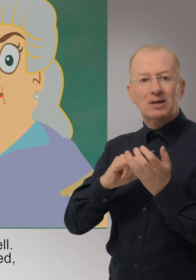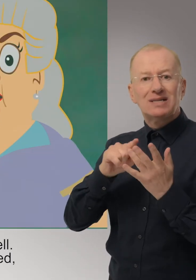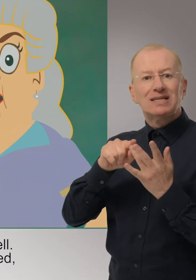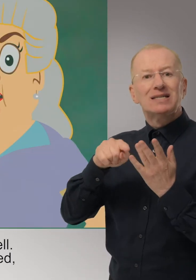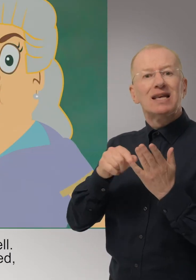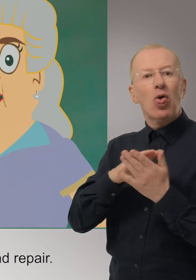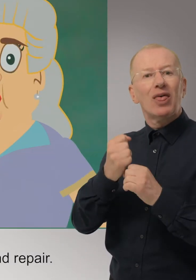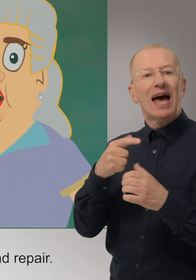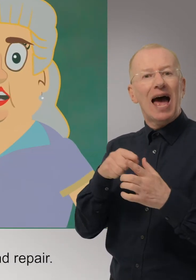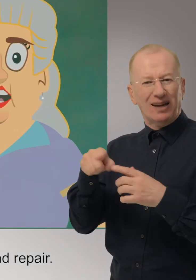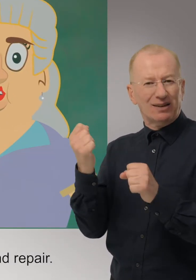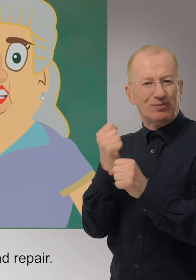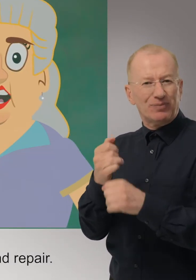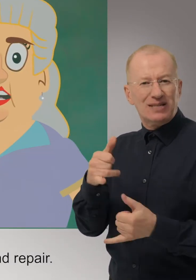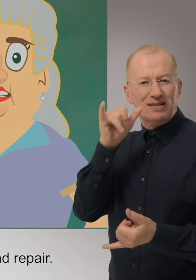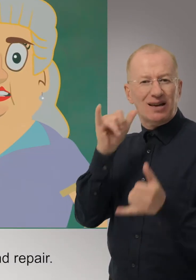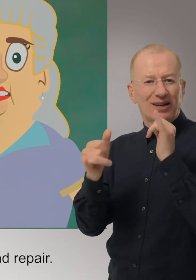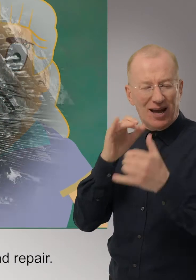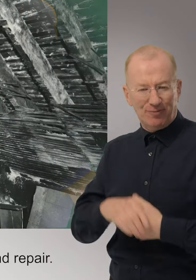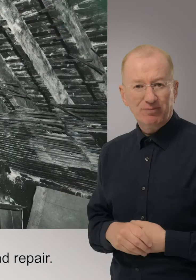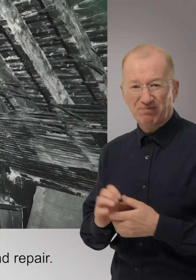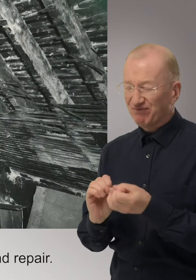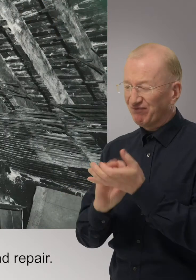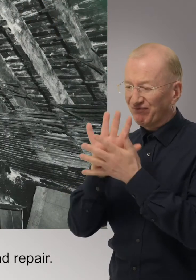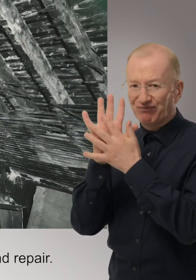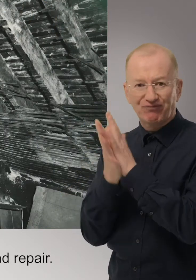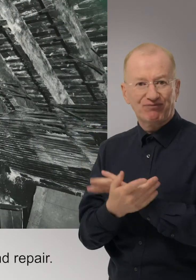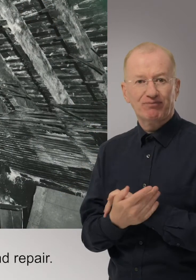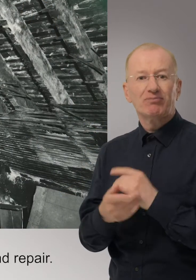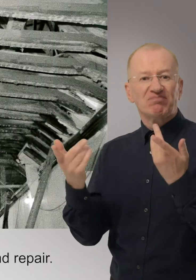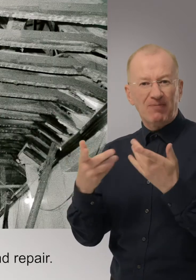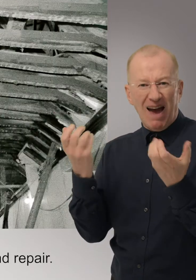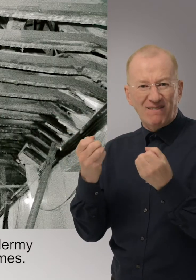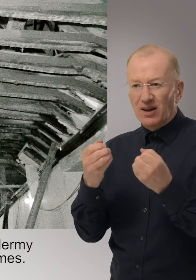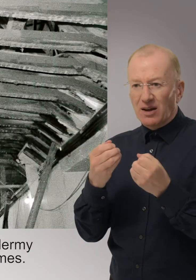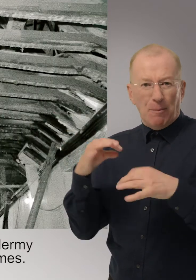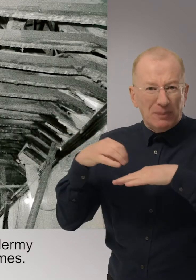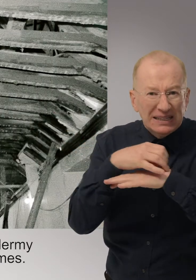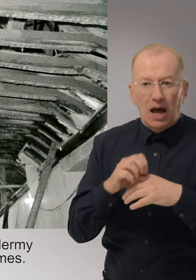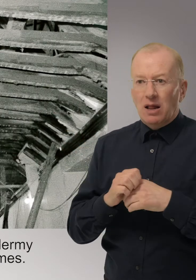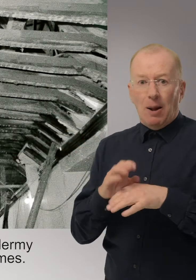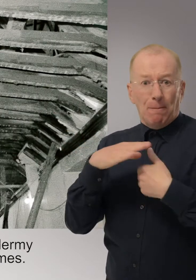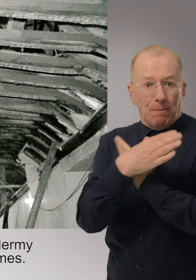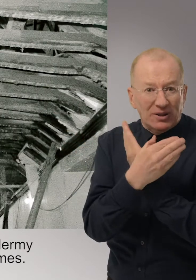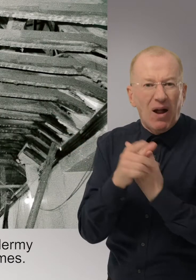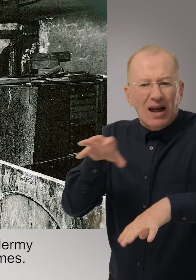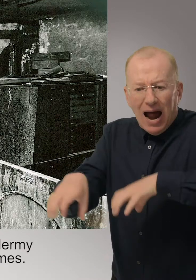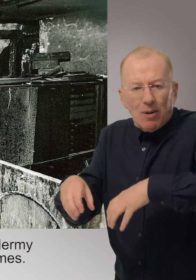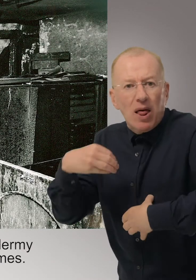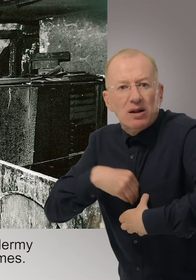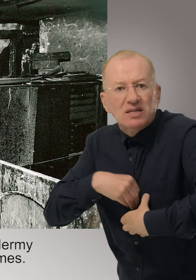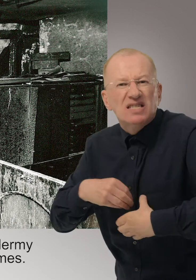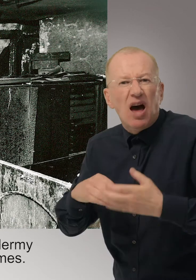was not touched, but much of the wing built by the cider maker Southgate was charred beyond repair. Collections of beetles,